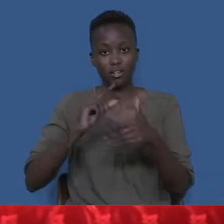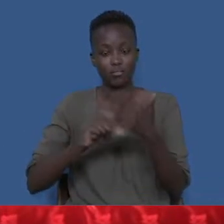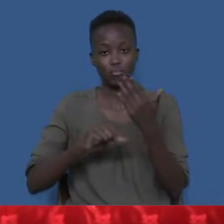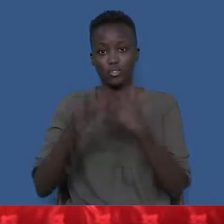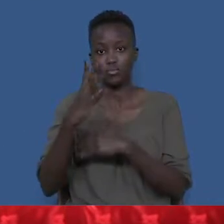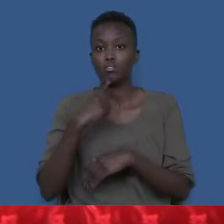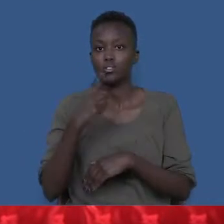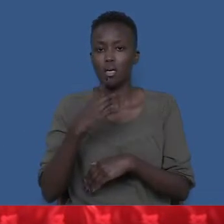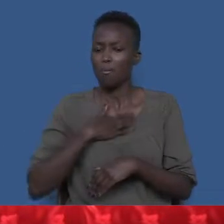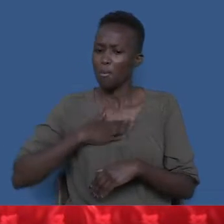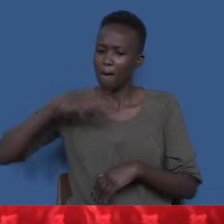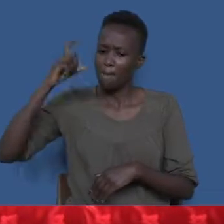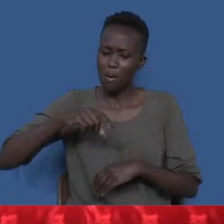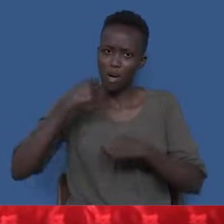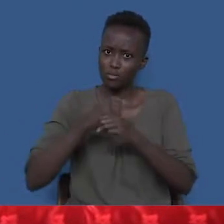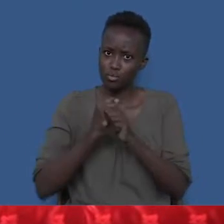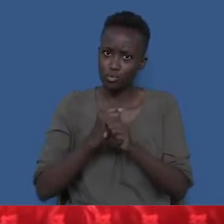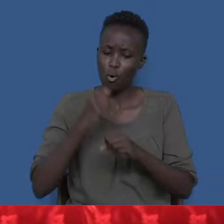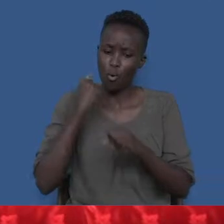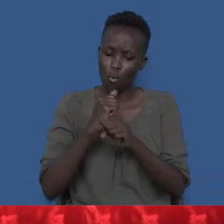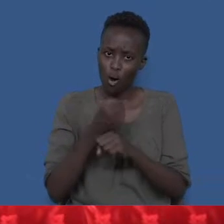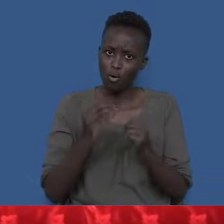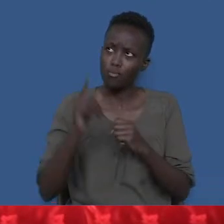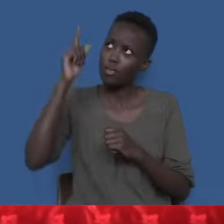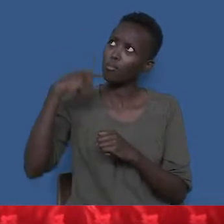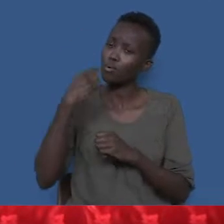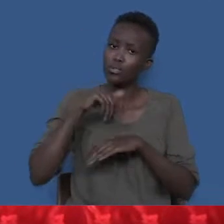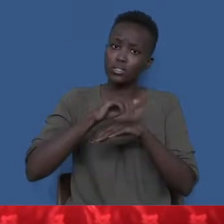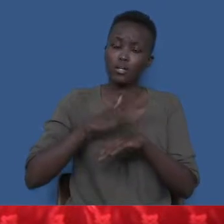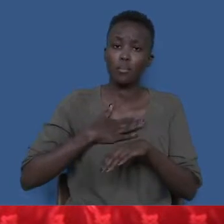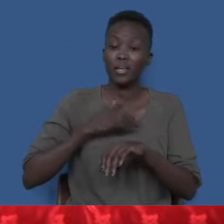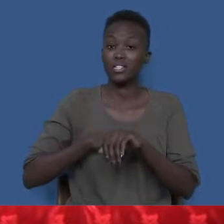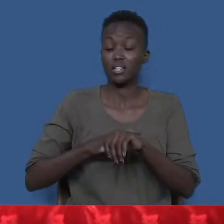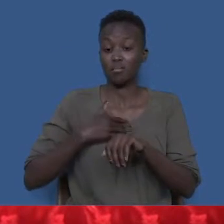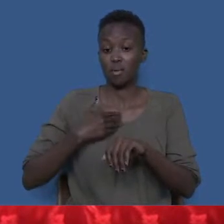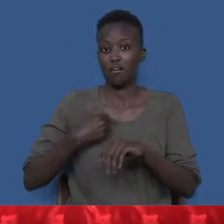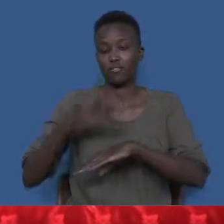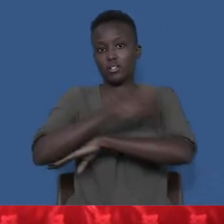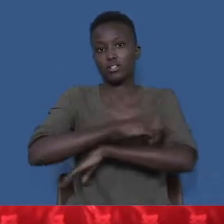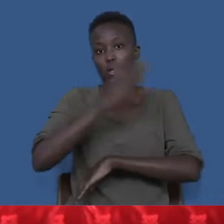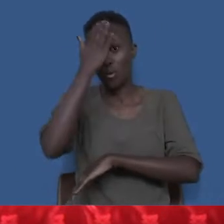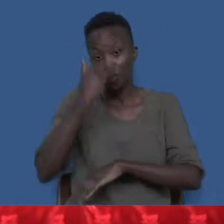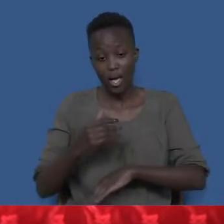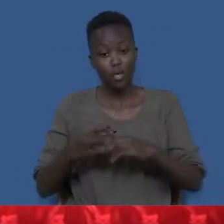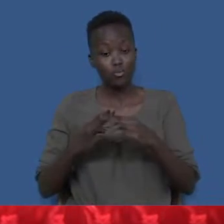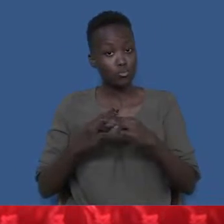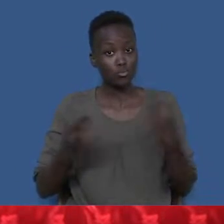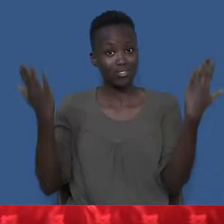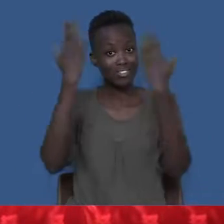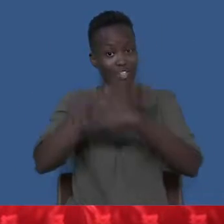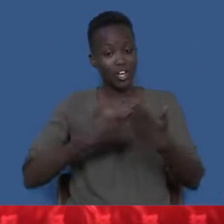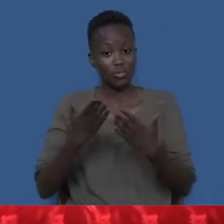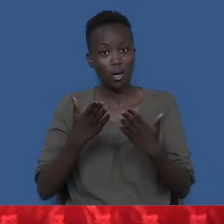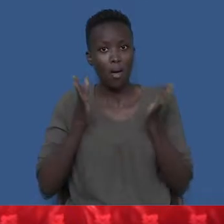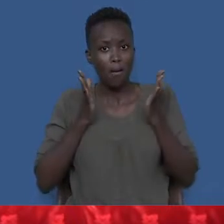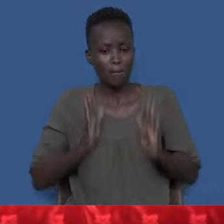Jesus saying that I must do the work of him who sent me while it is day, for night is coming when no